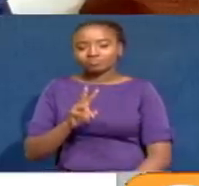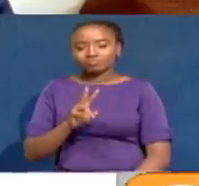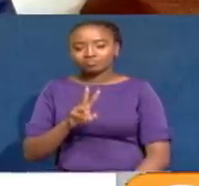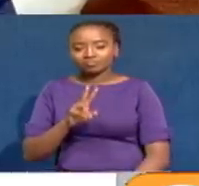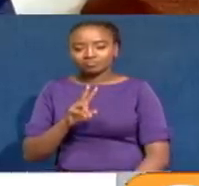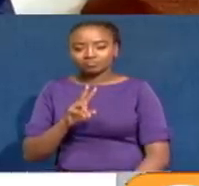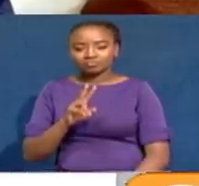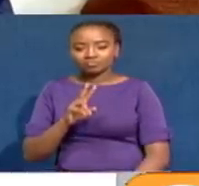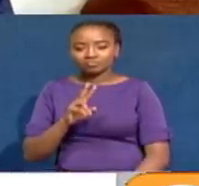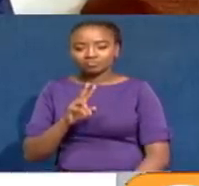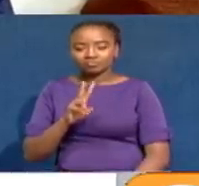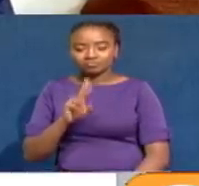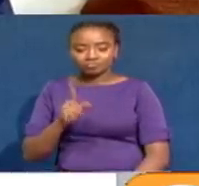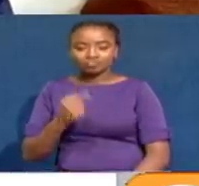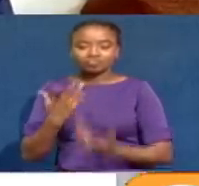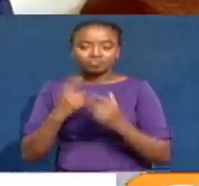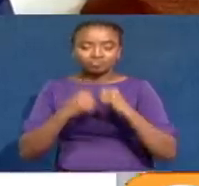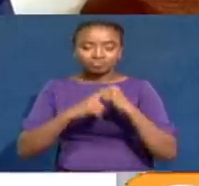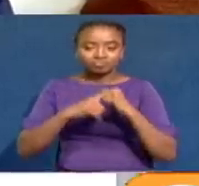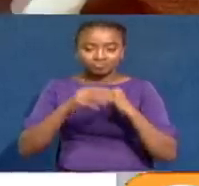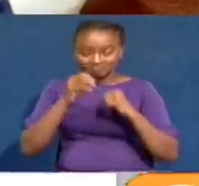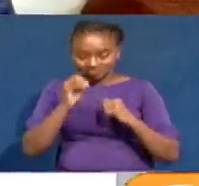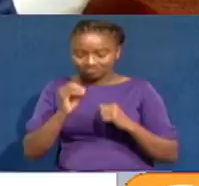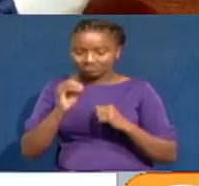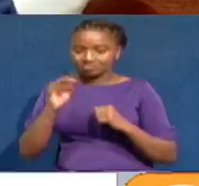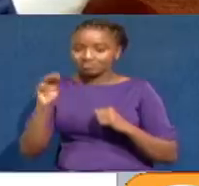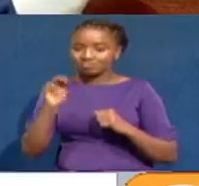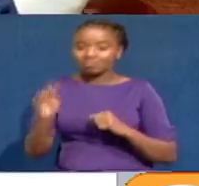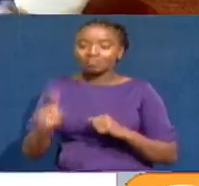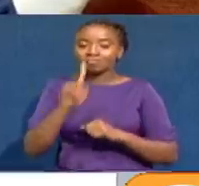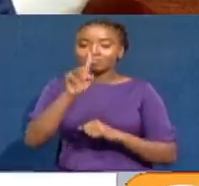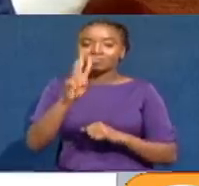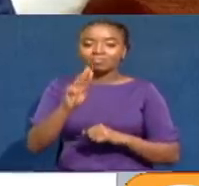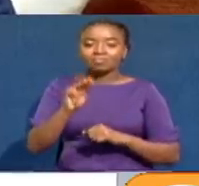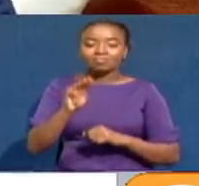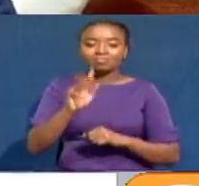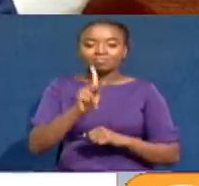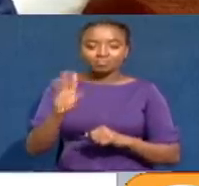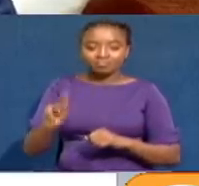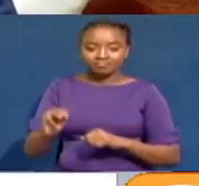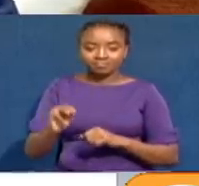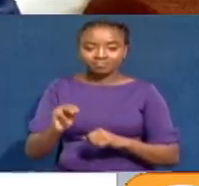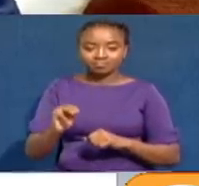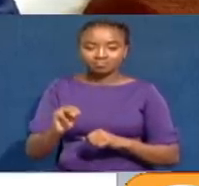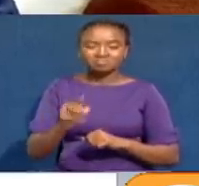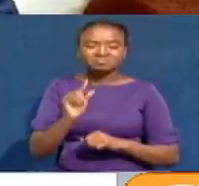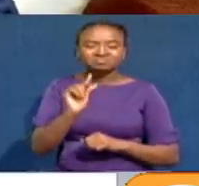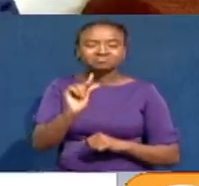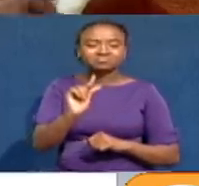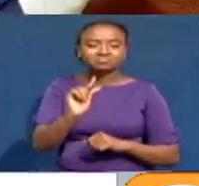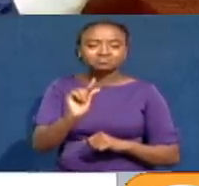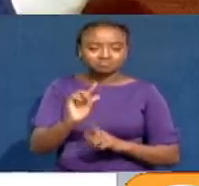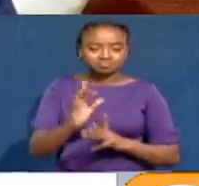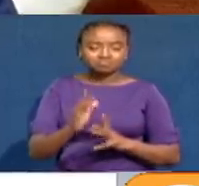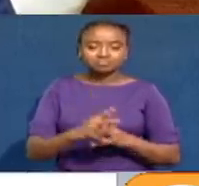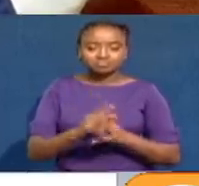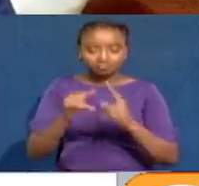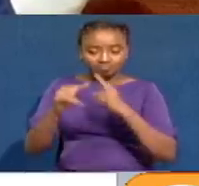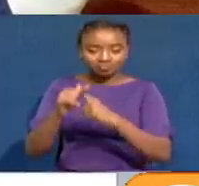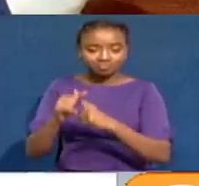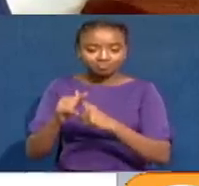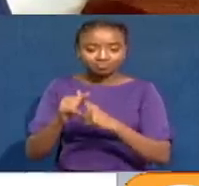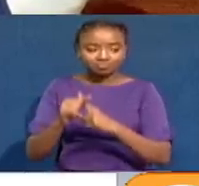If you times that by 60 million per kilometer of road, which is AC, not actually raw volume, that this government is investing in, if you do the math,